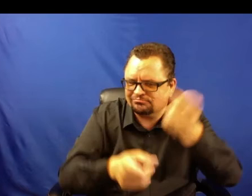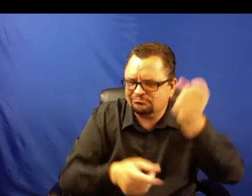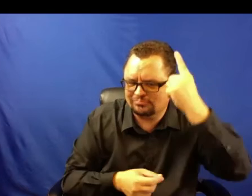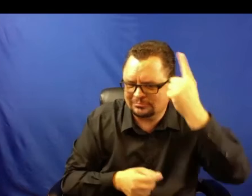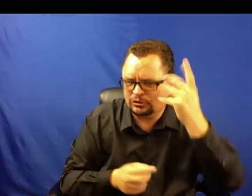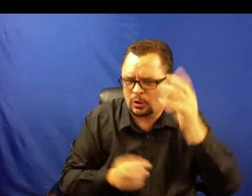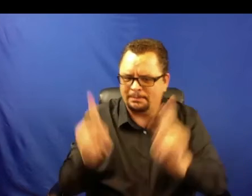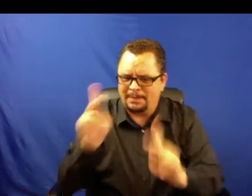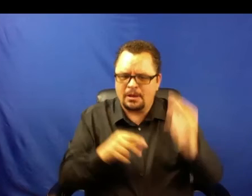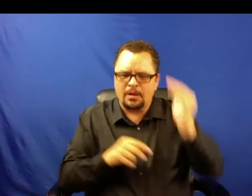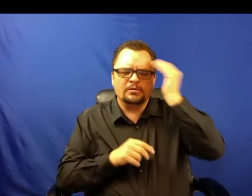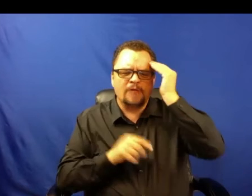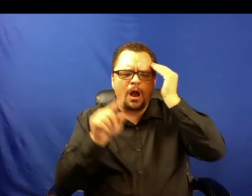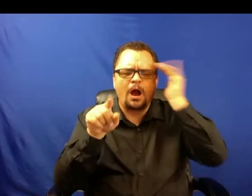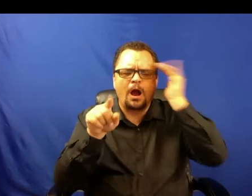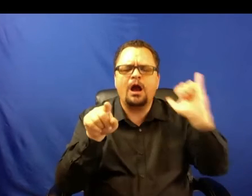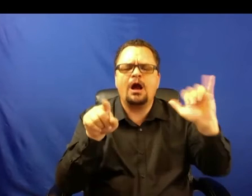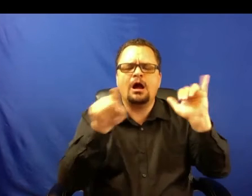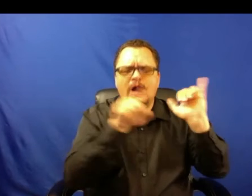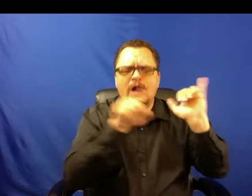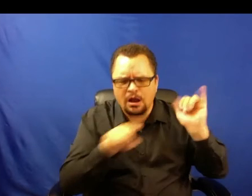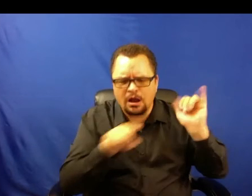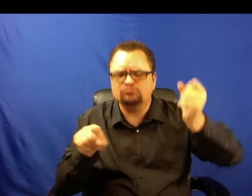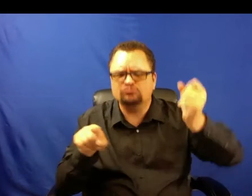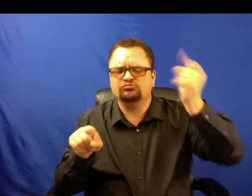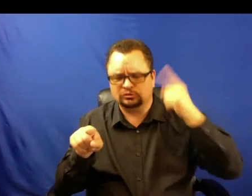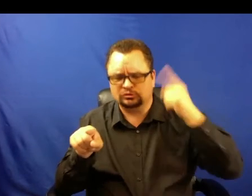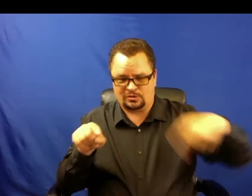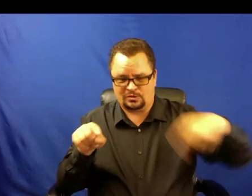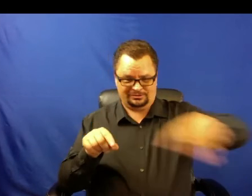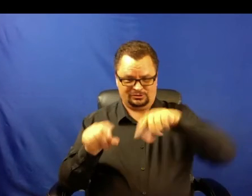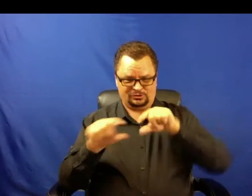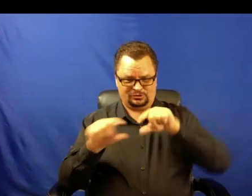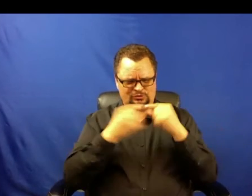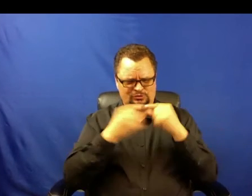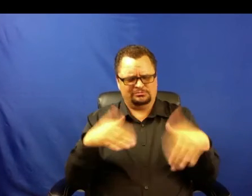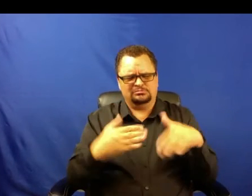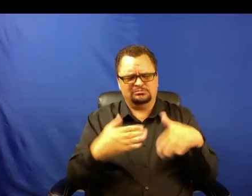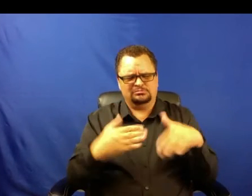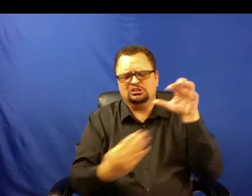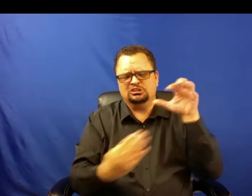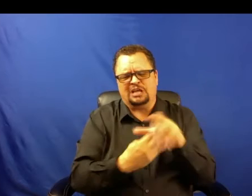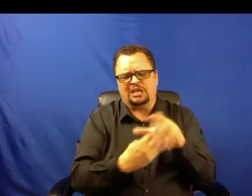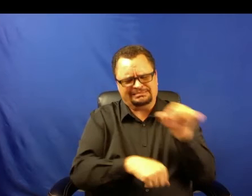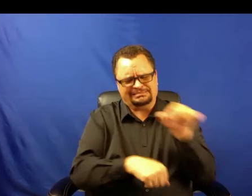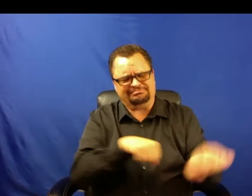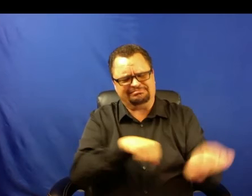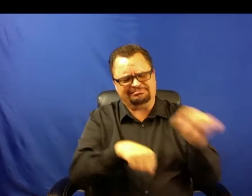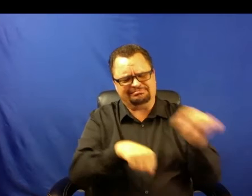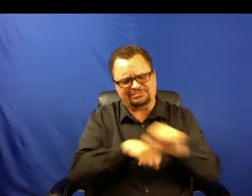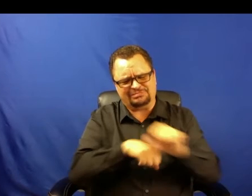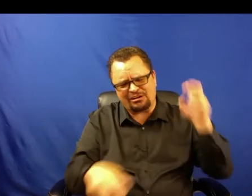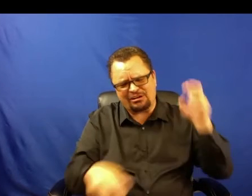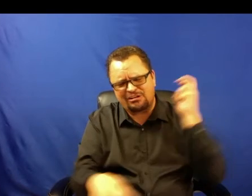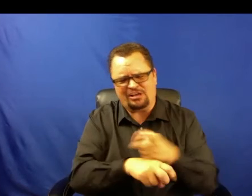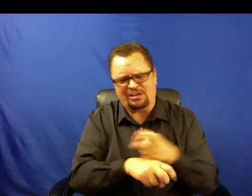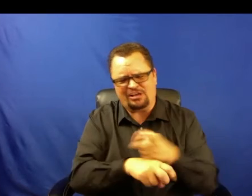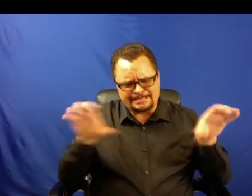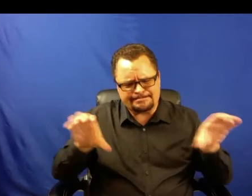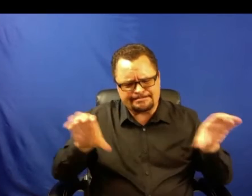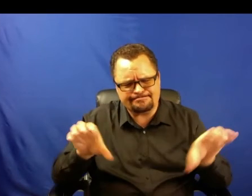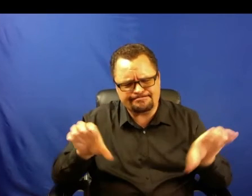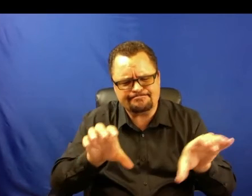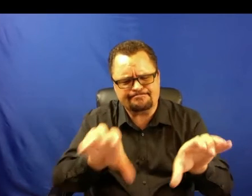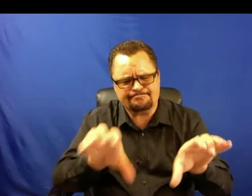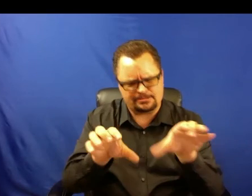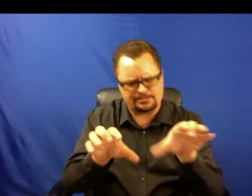remarkable. And we really appreciate what you all have done to pull that group together. Well, and this, remember, this is